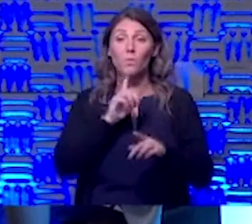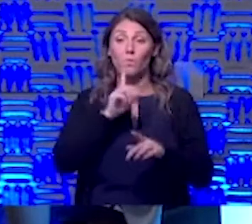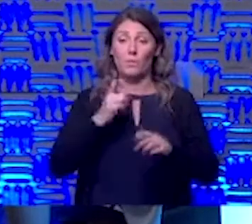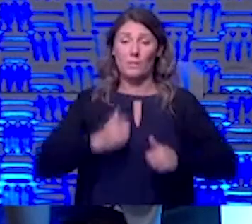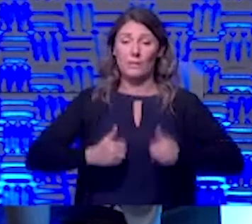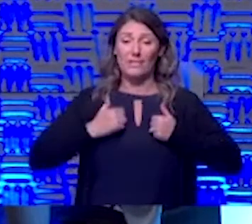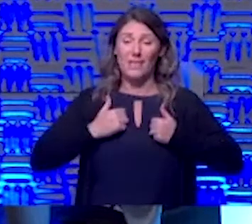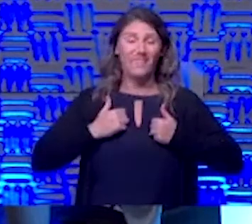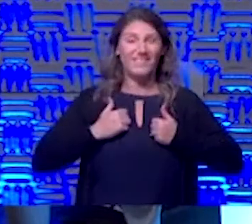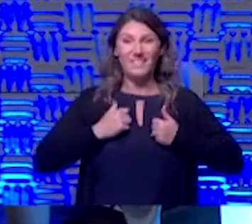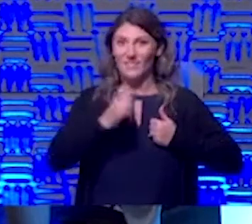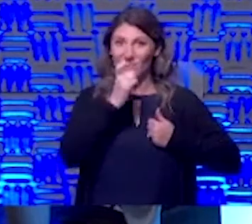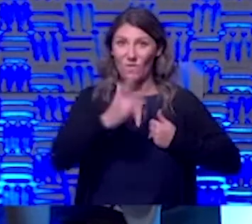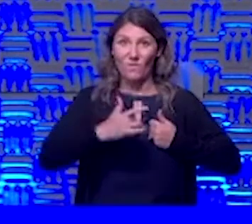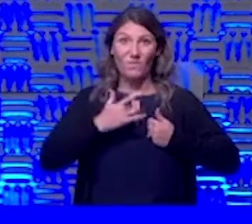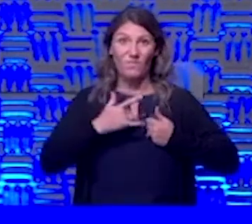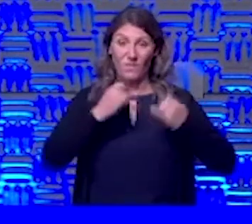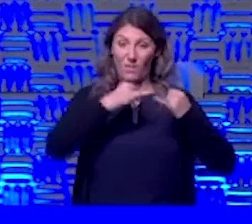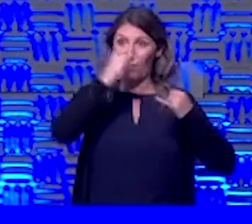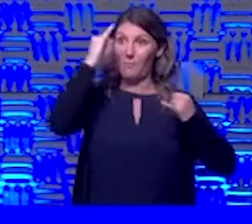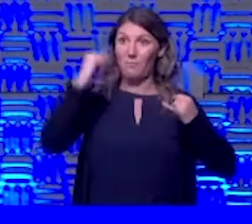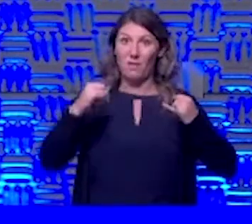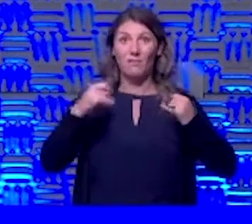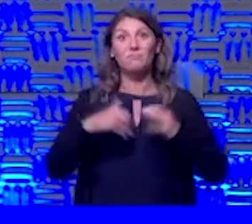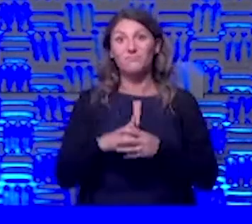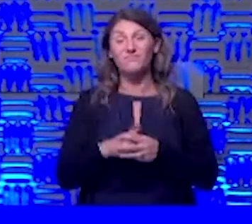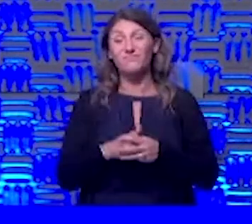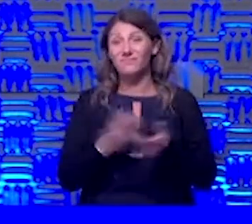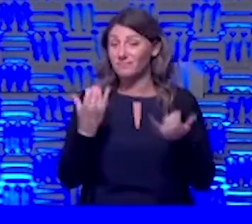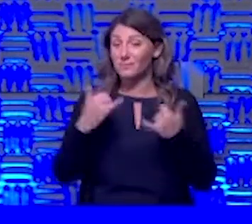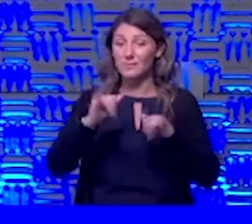that we are at the peak. I feel that we are still in an